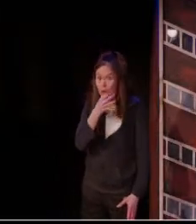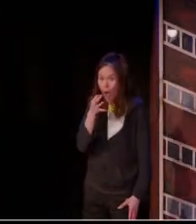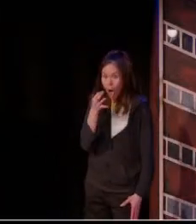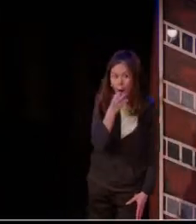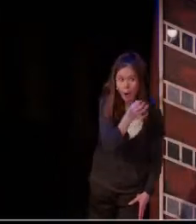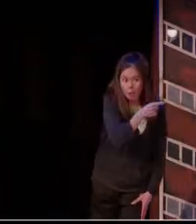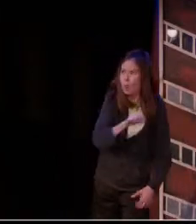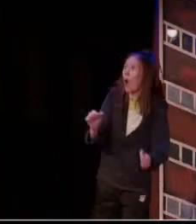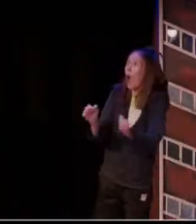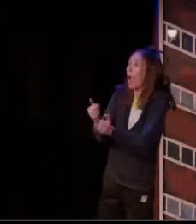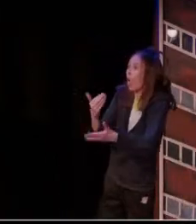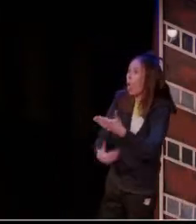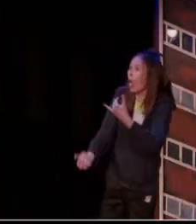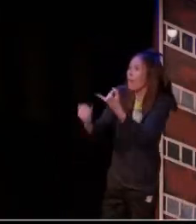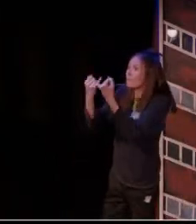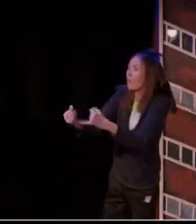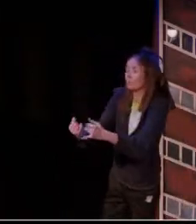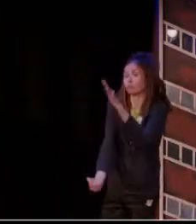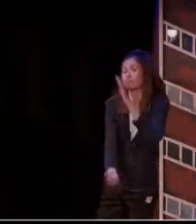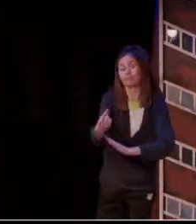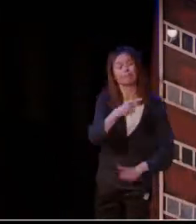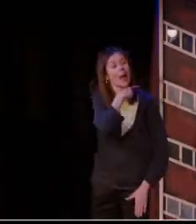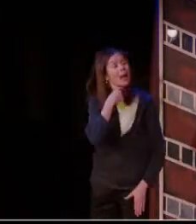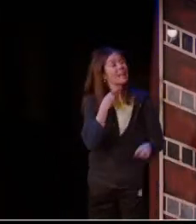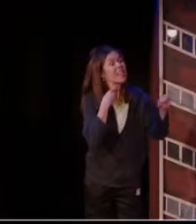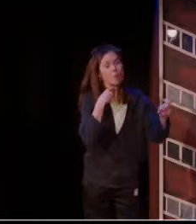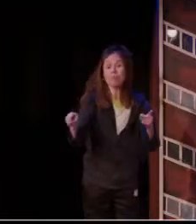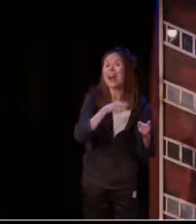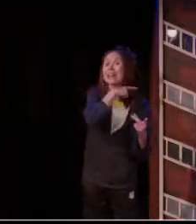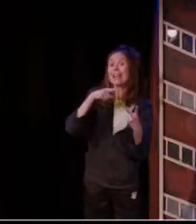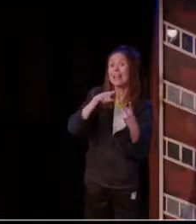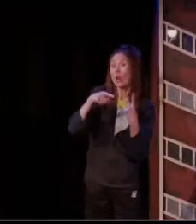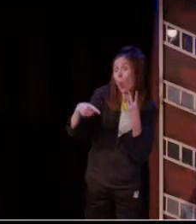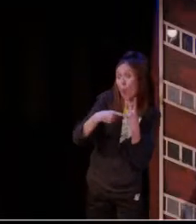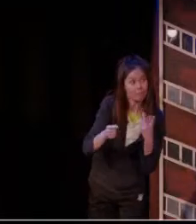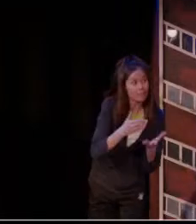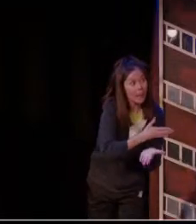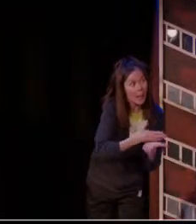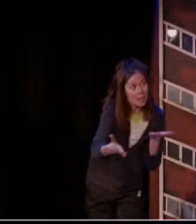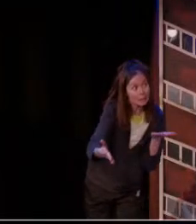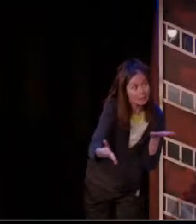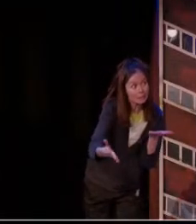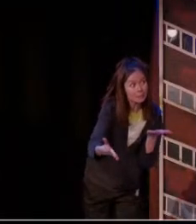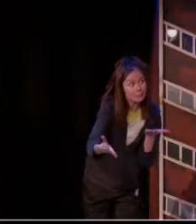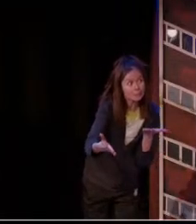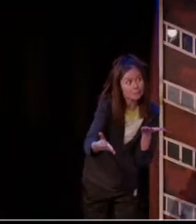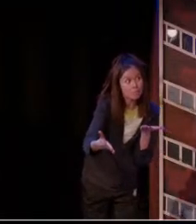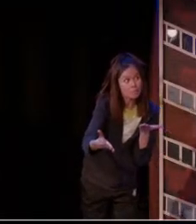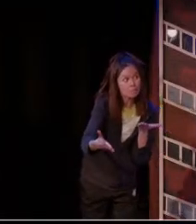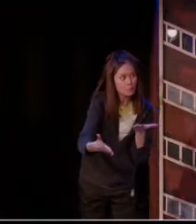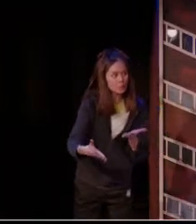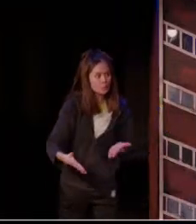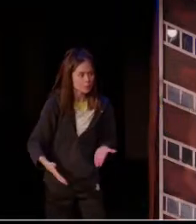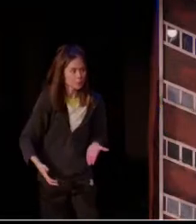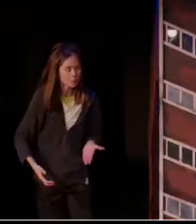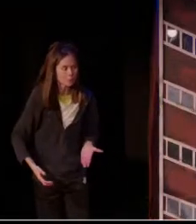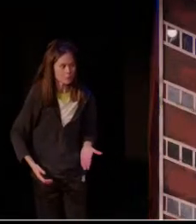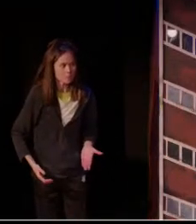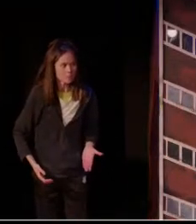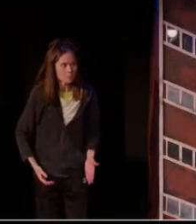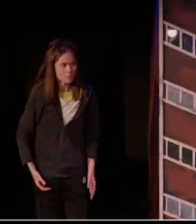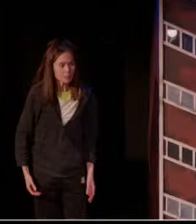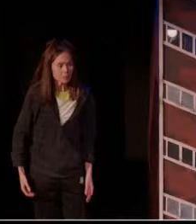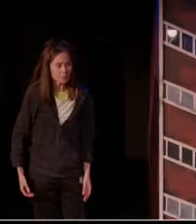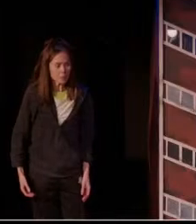this will be certain death for yourself and your shrew, who, for the time, we pardon. We charge